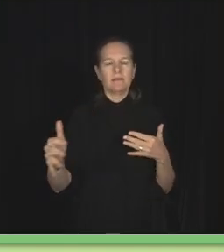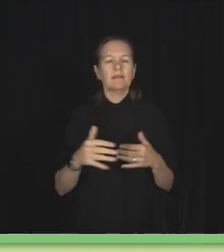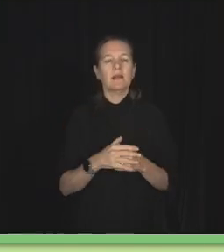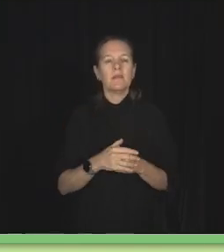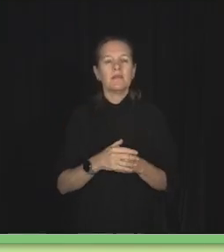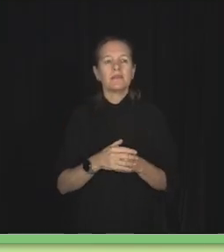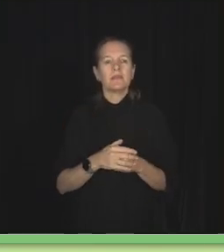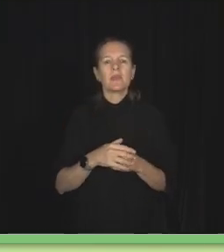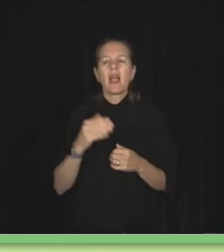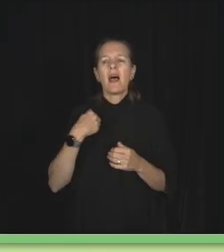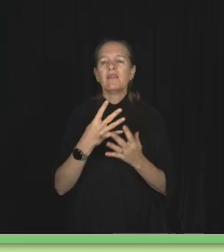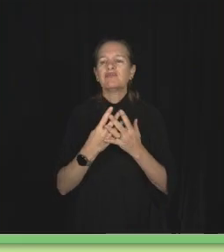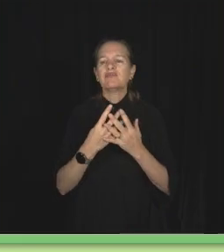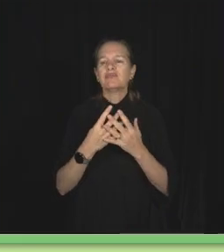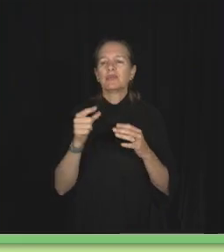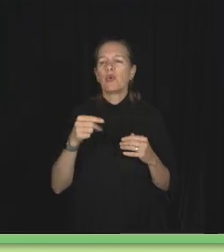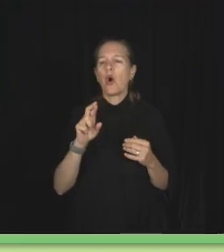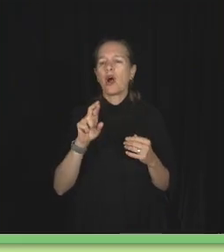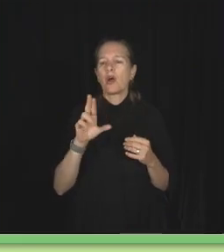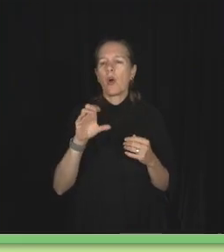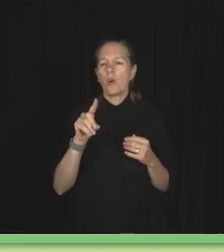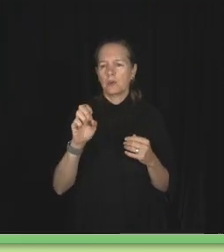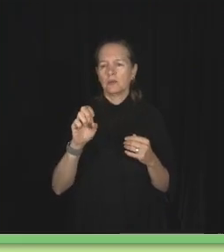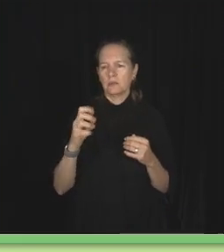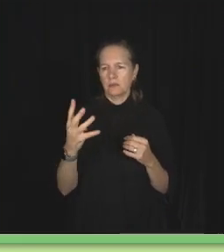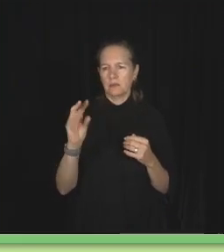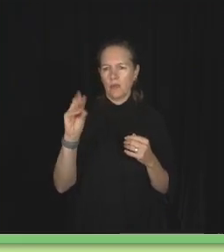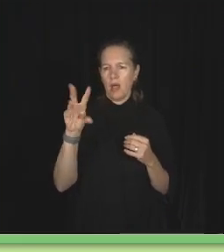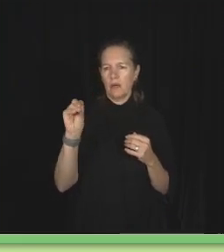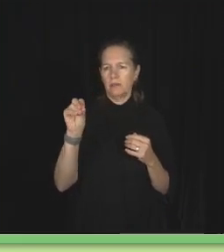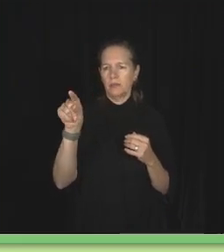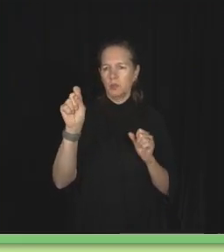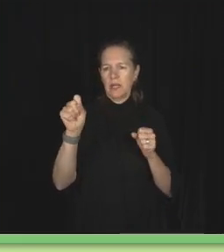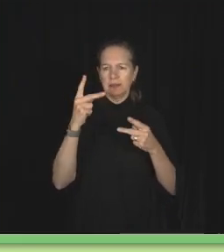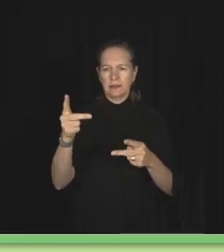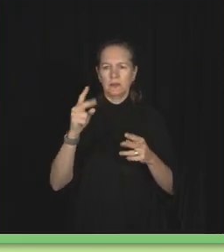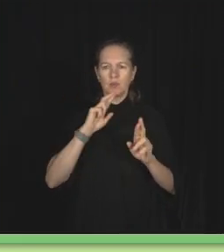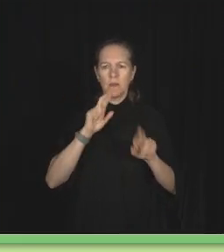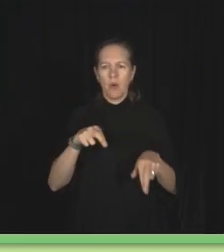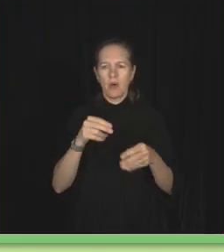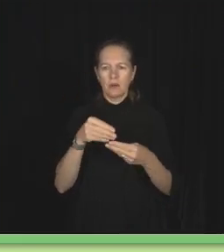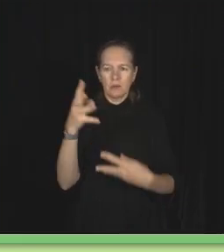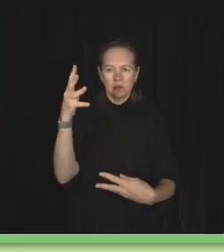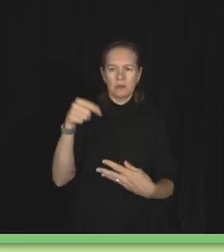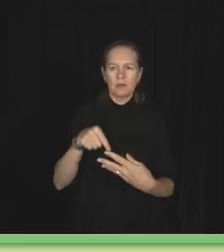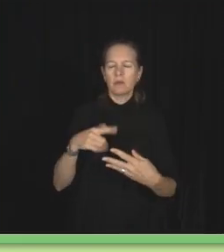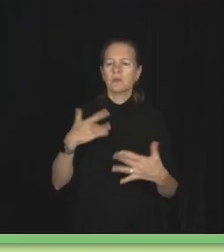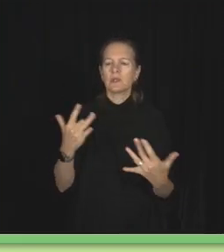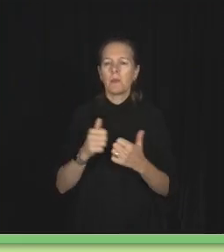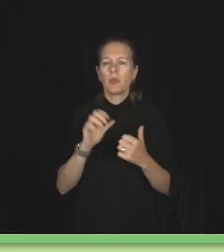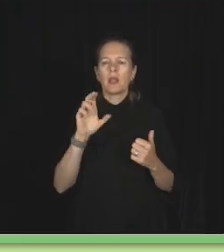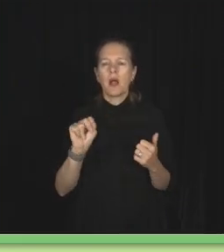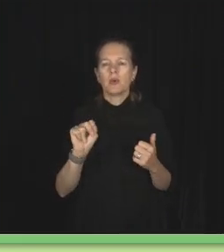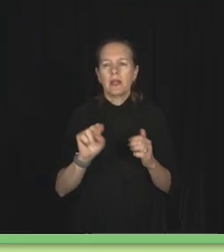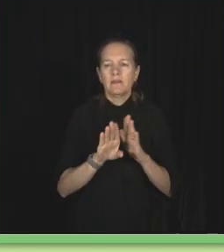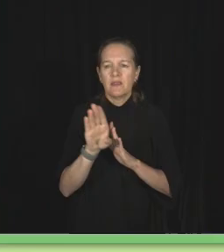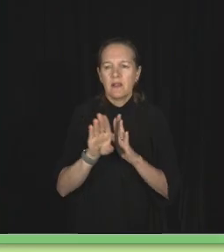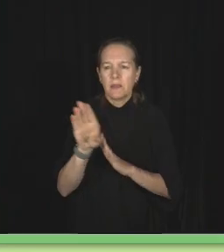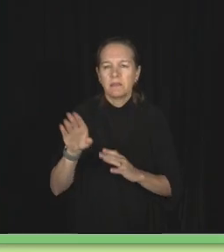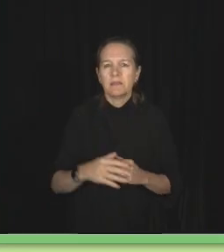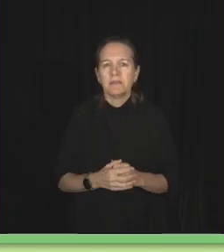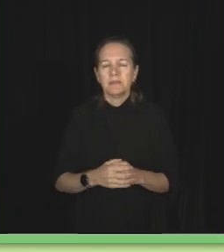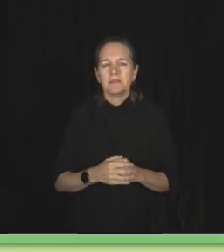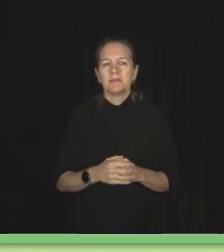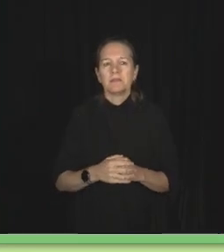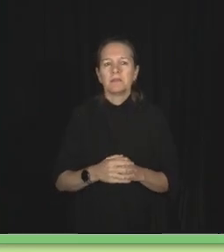There's a QR code here that you can go see the whole thing that's just coming out around the state of cloud native development. This is